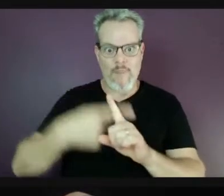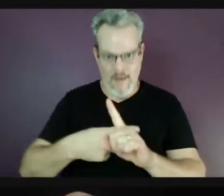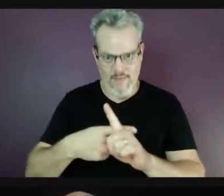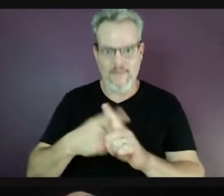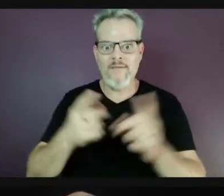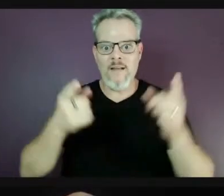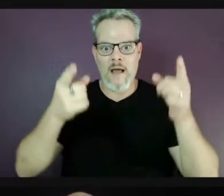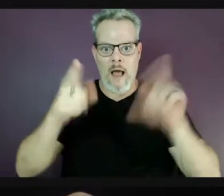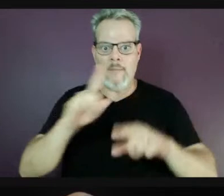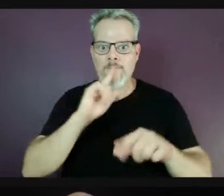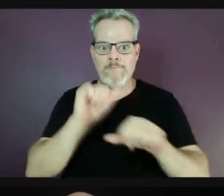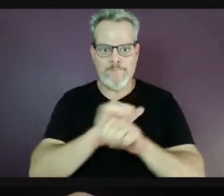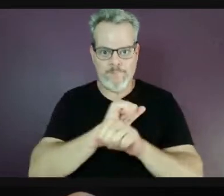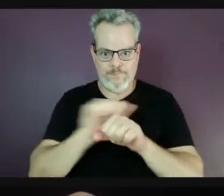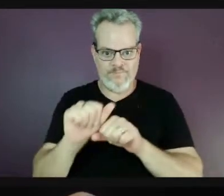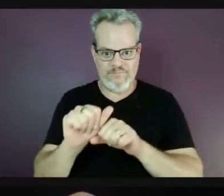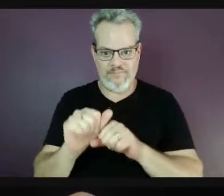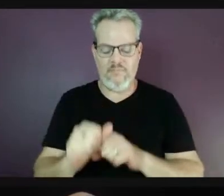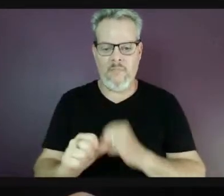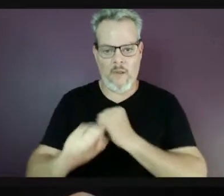Okay, not to dwell on that too long there, but